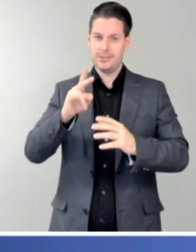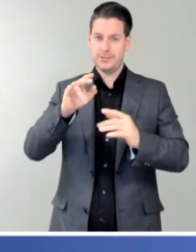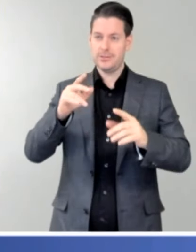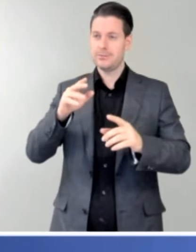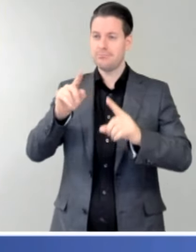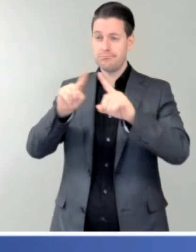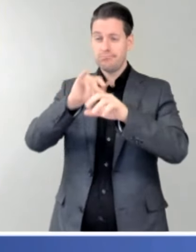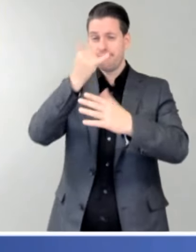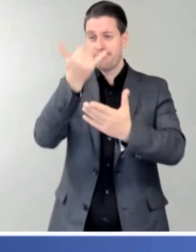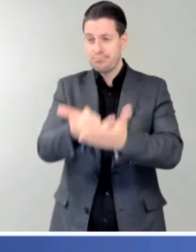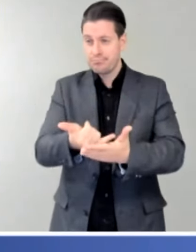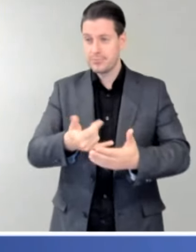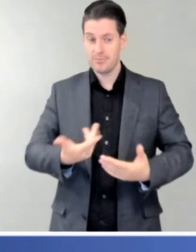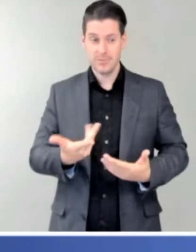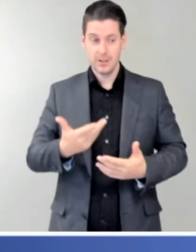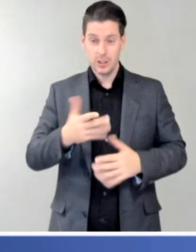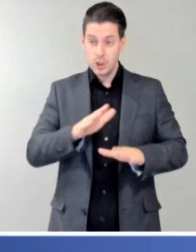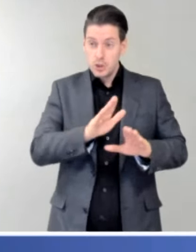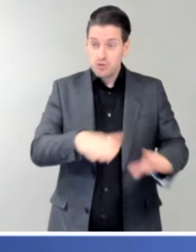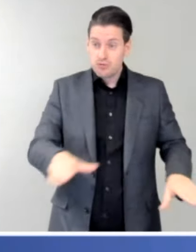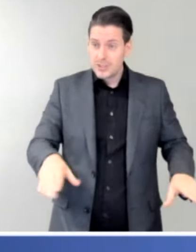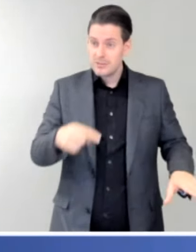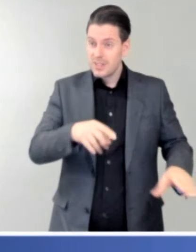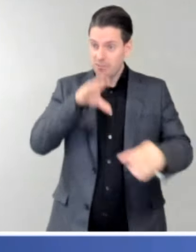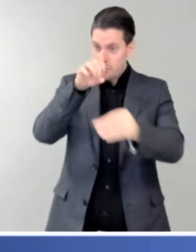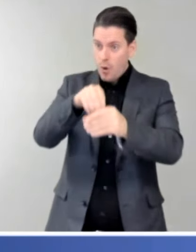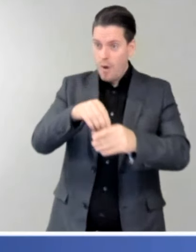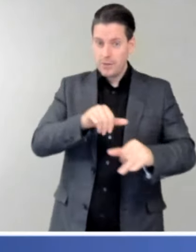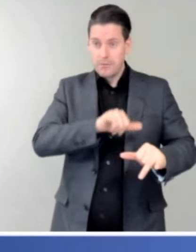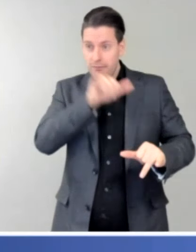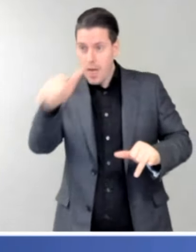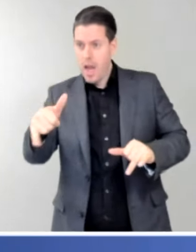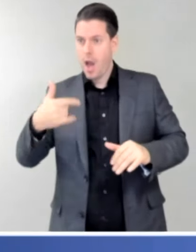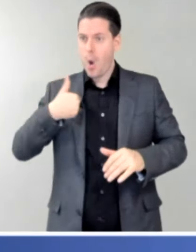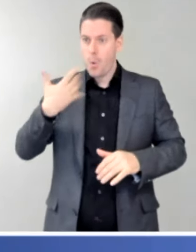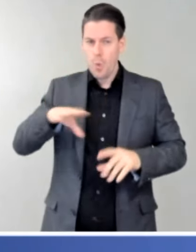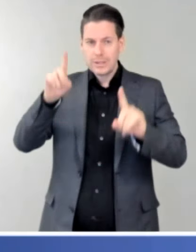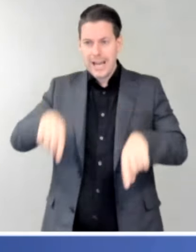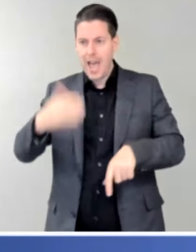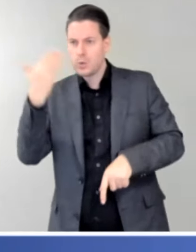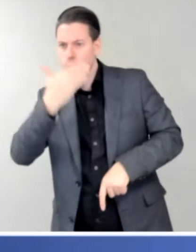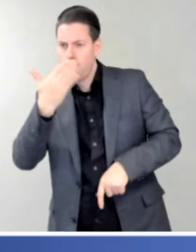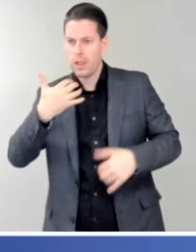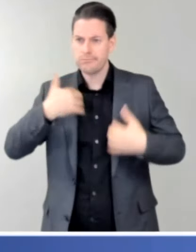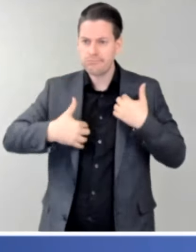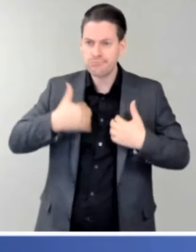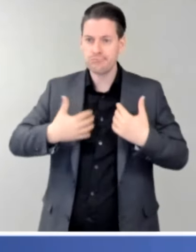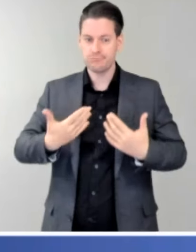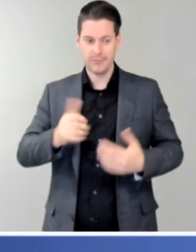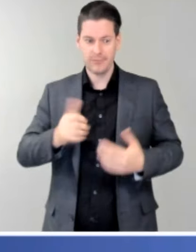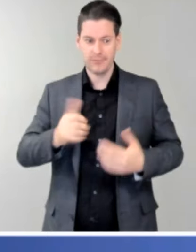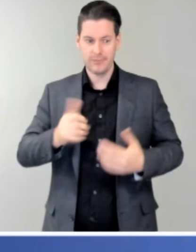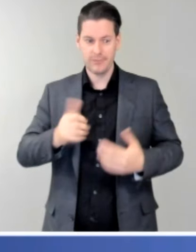Children travelling across continents and oceans to be home in time for a new school term. Futures promise broken.